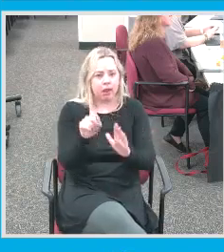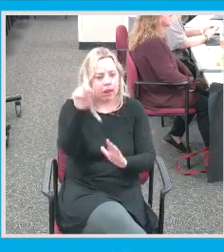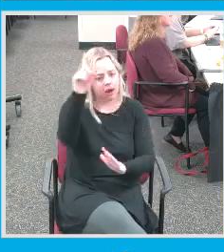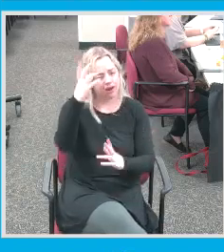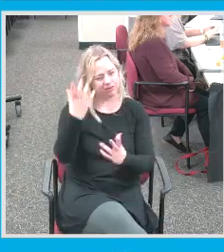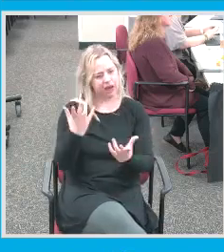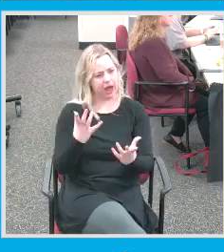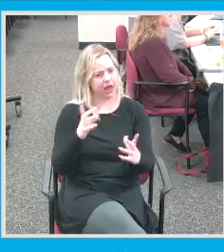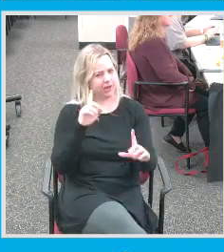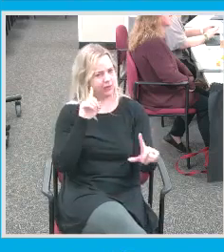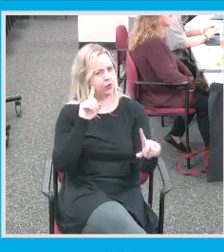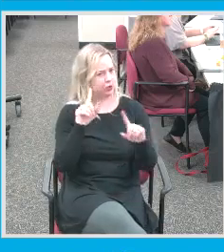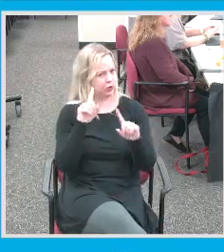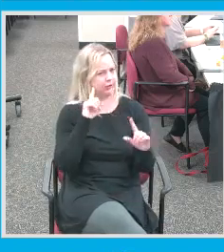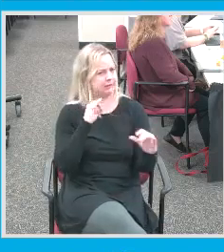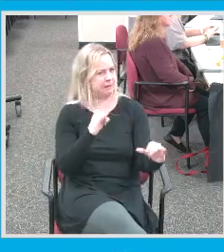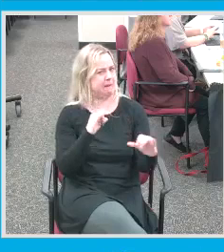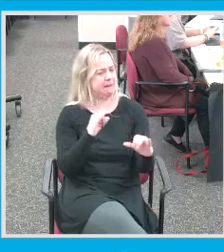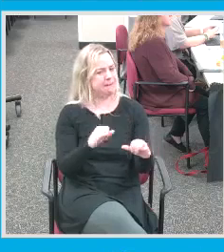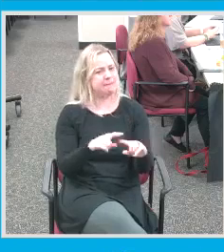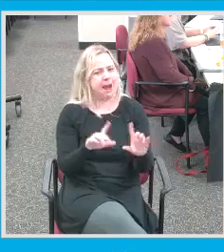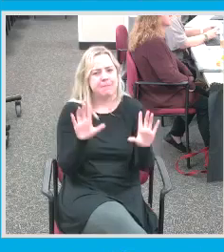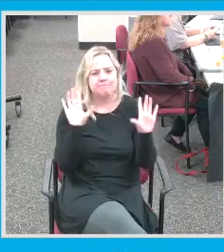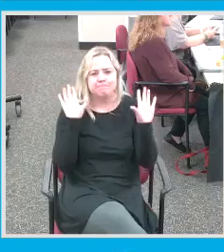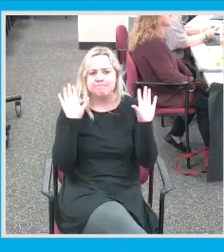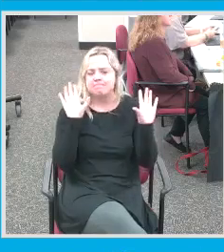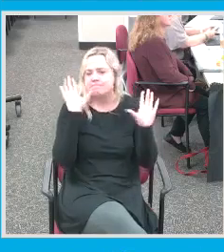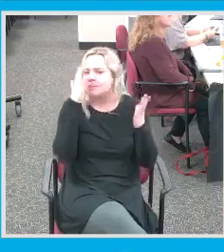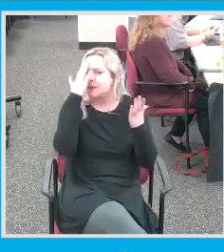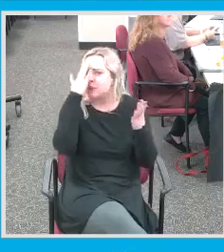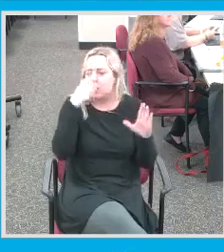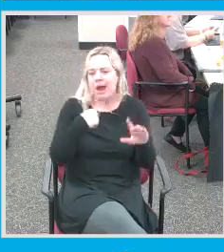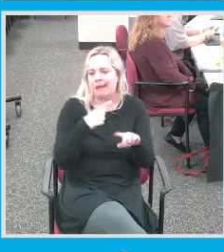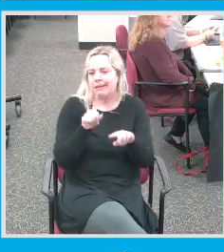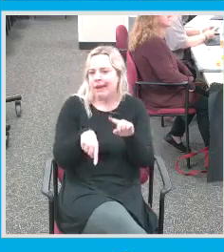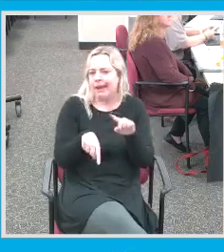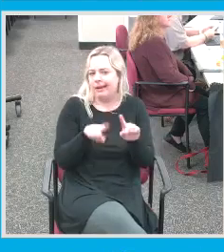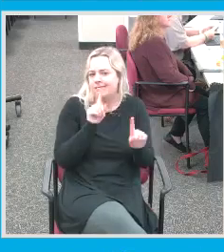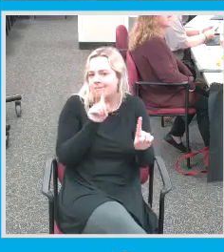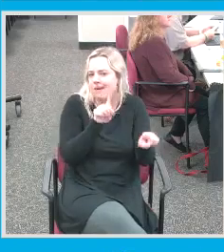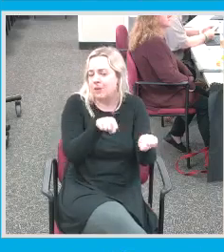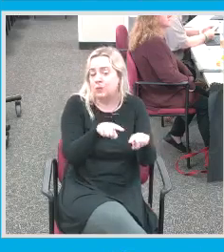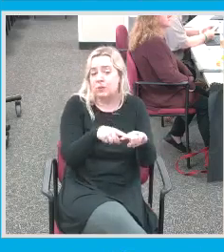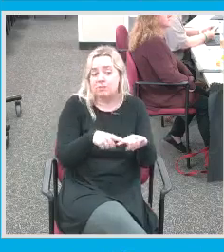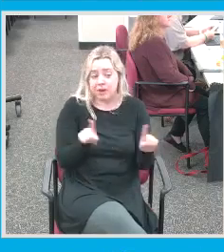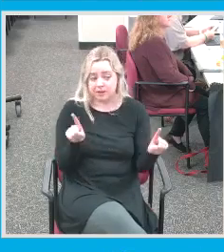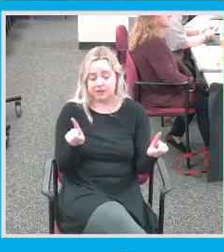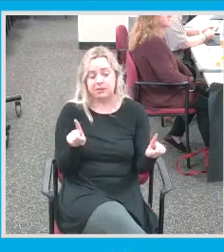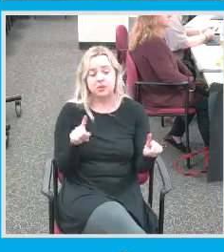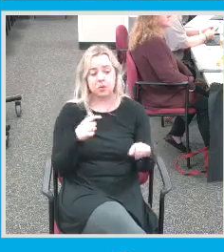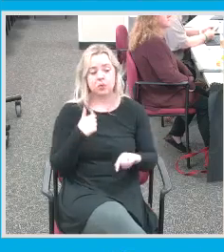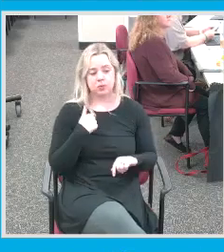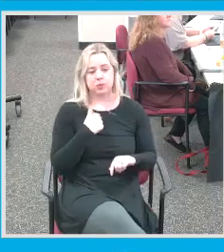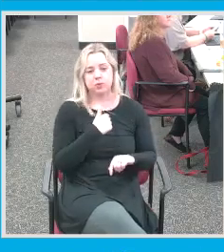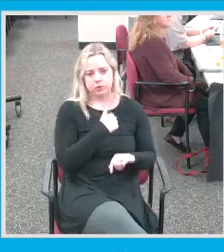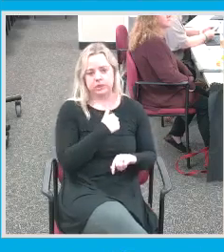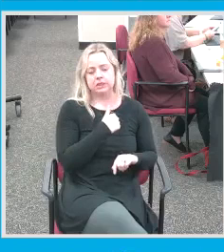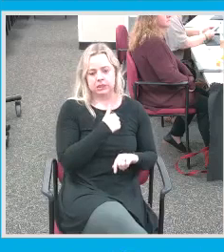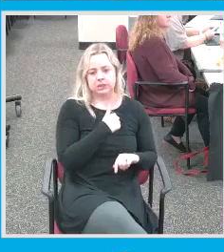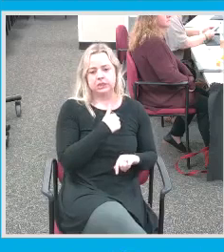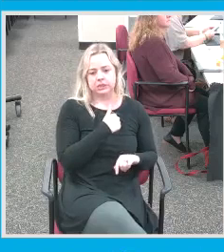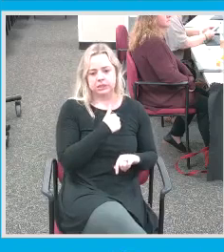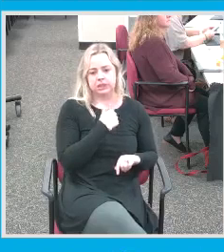things. I can't speak to that today, but the risk factors, we do a